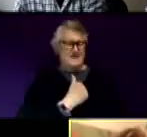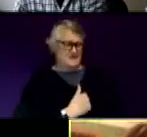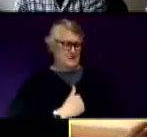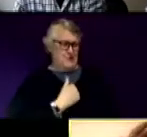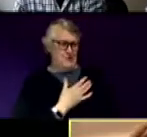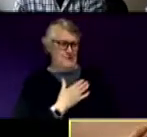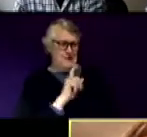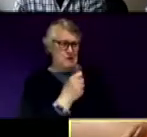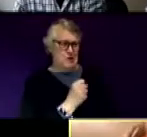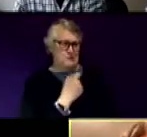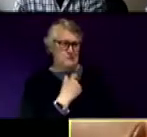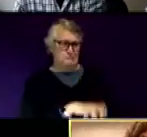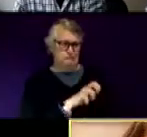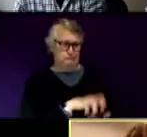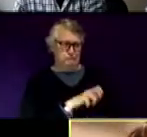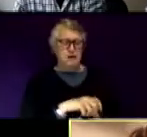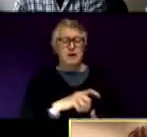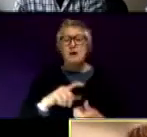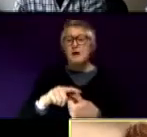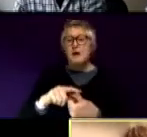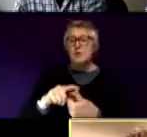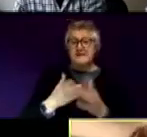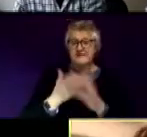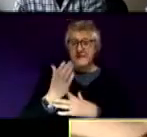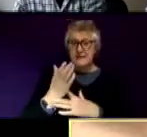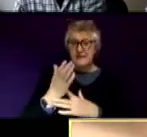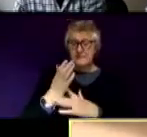we go through and develop a policy, and then